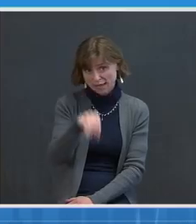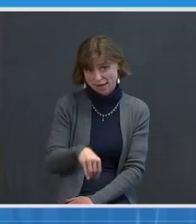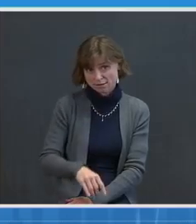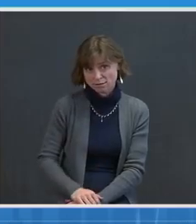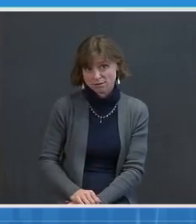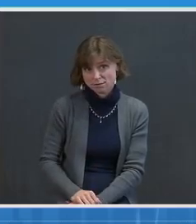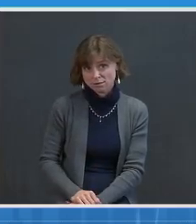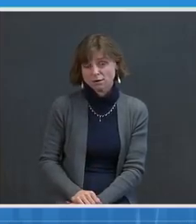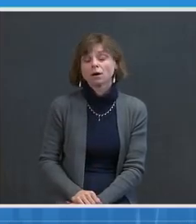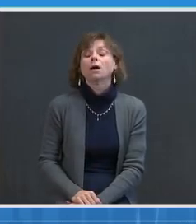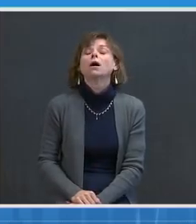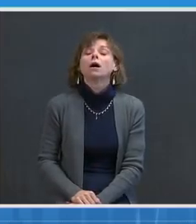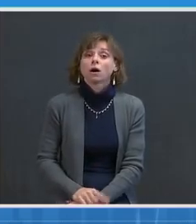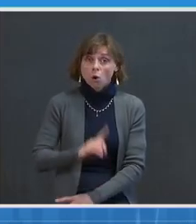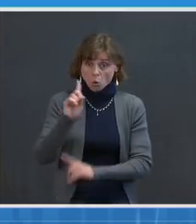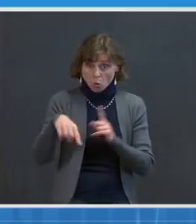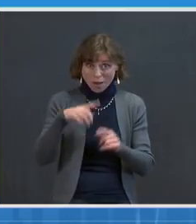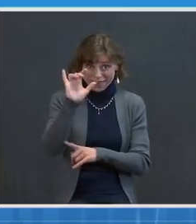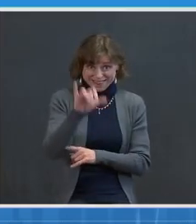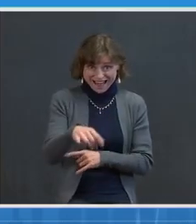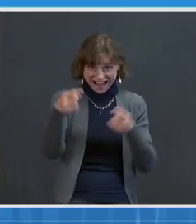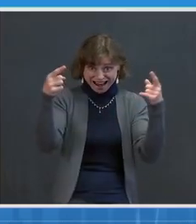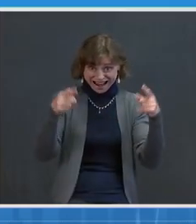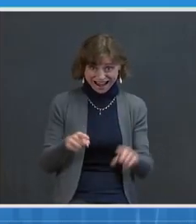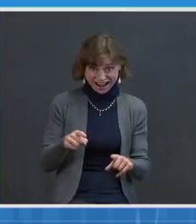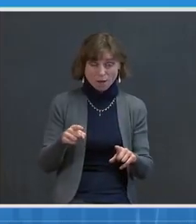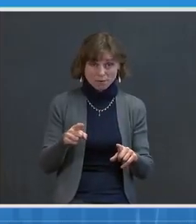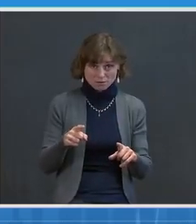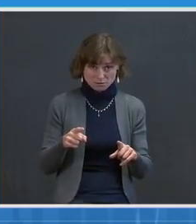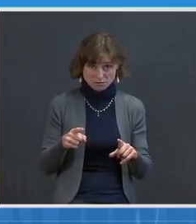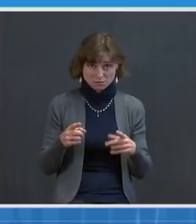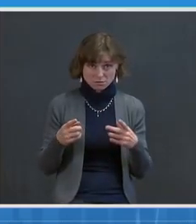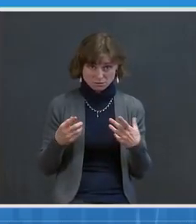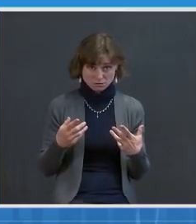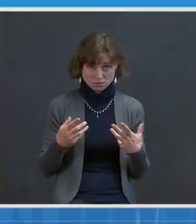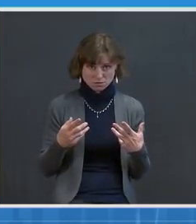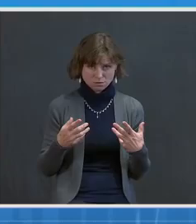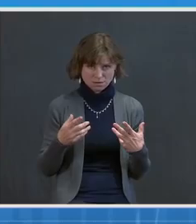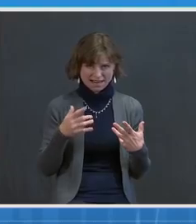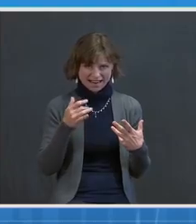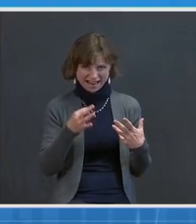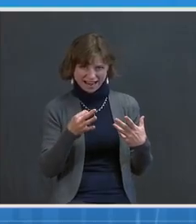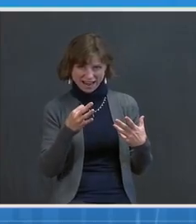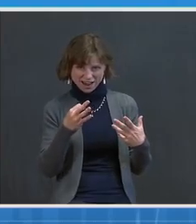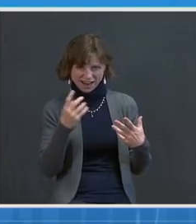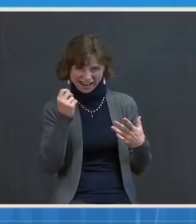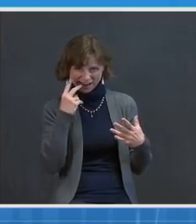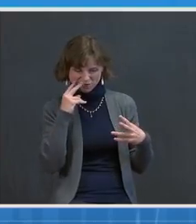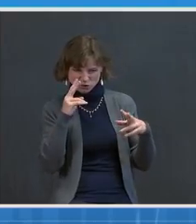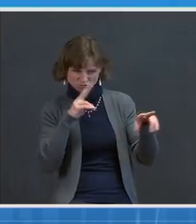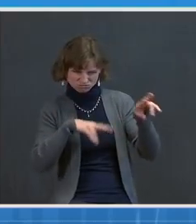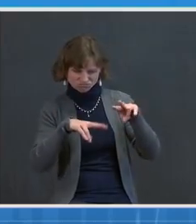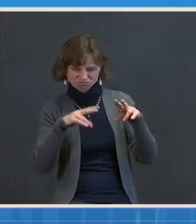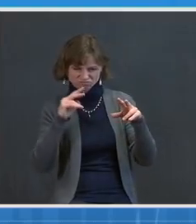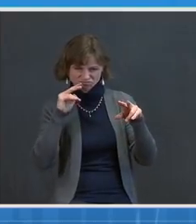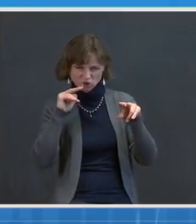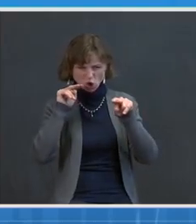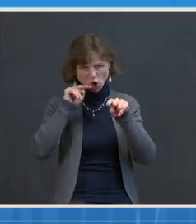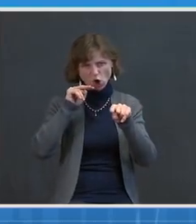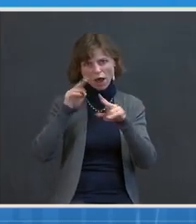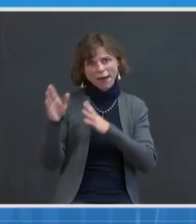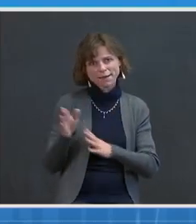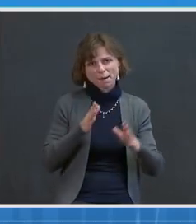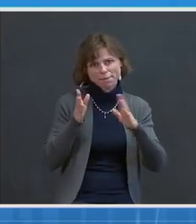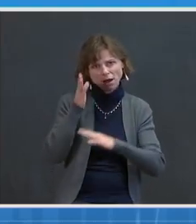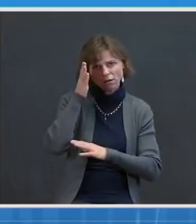time that we believe, if you look at the planned rollout of the vaccines, that we would hopefully get to